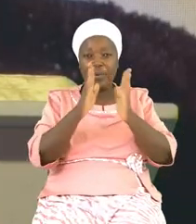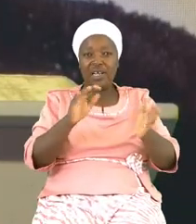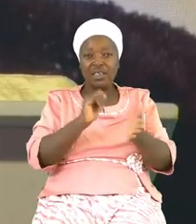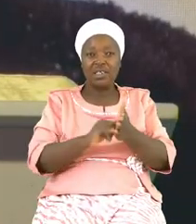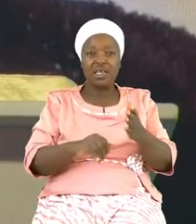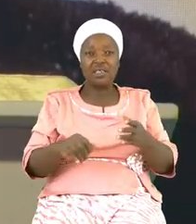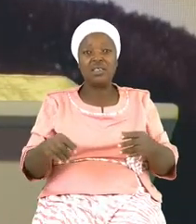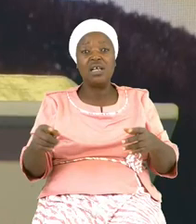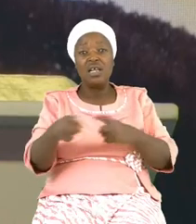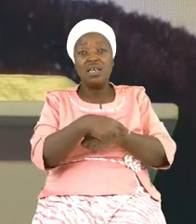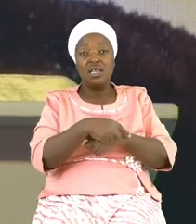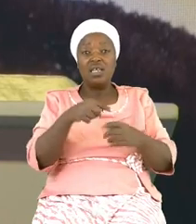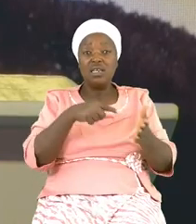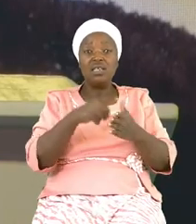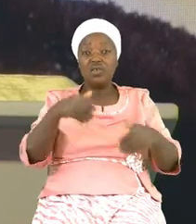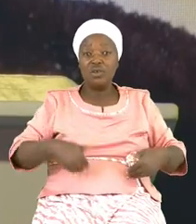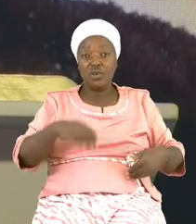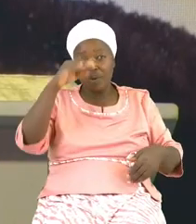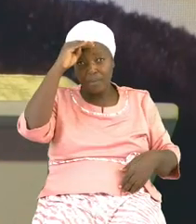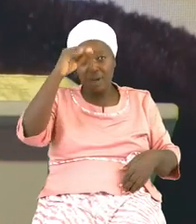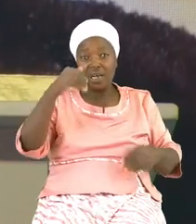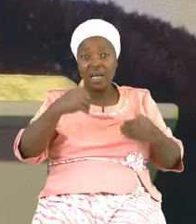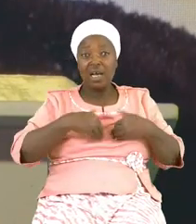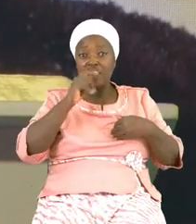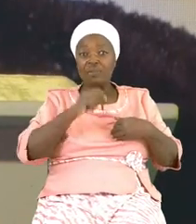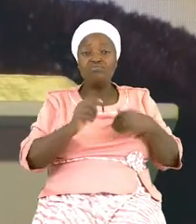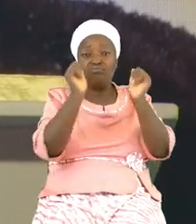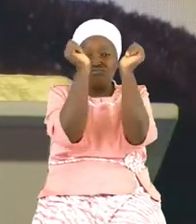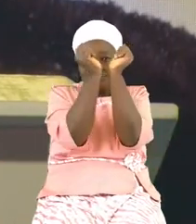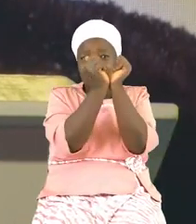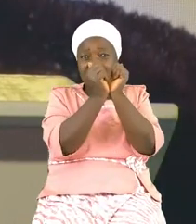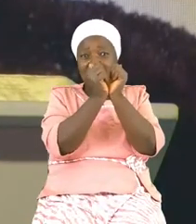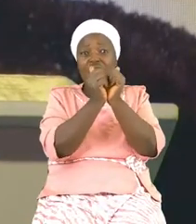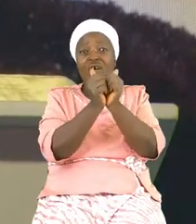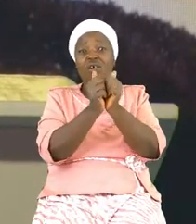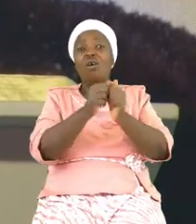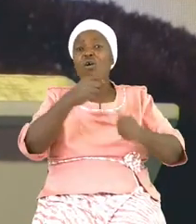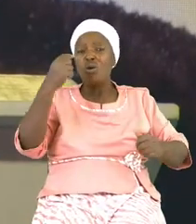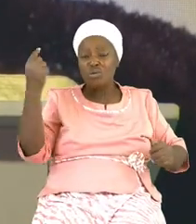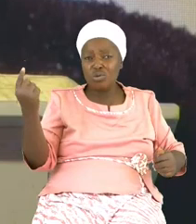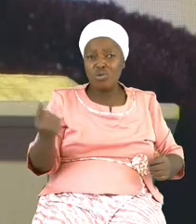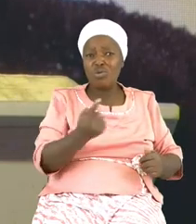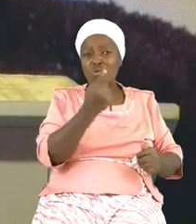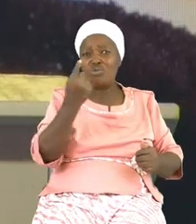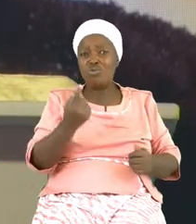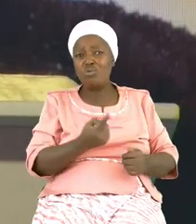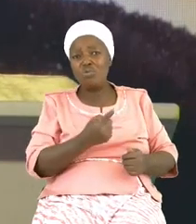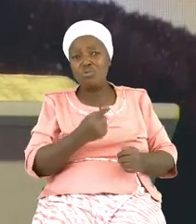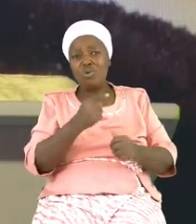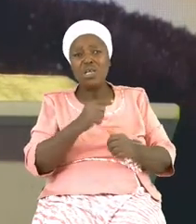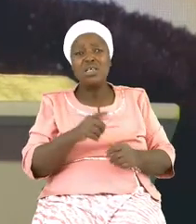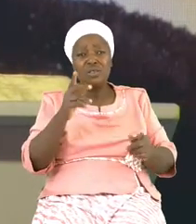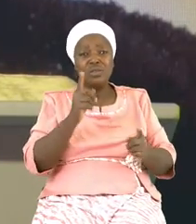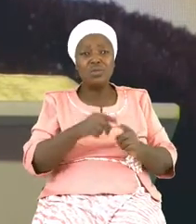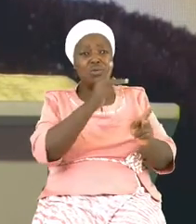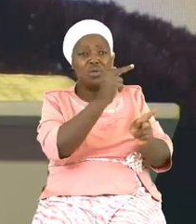this boy, young man had been tied, always drugged to keep him quiet